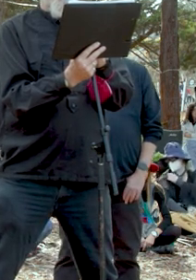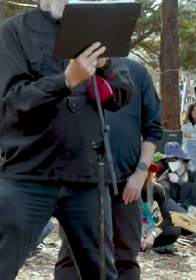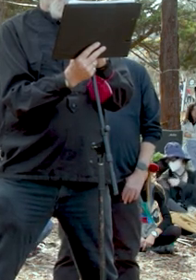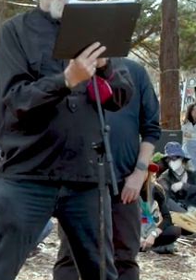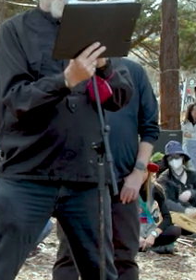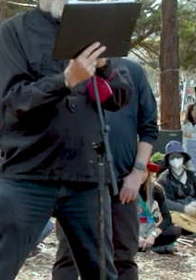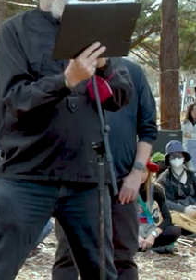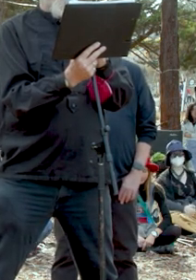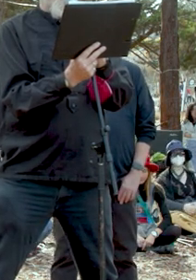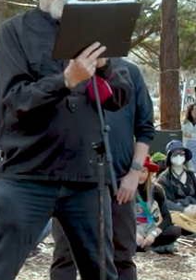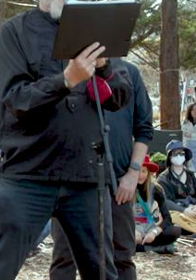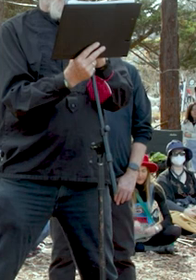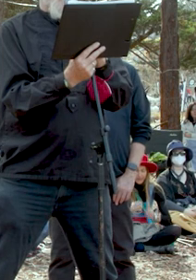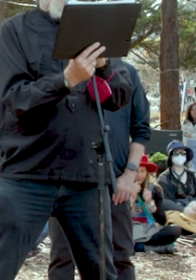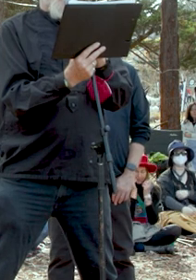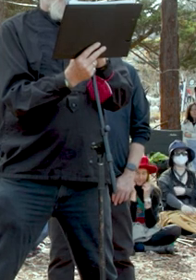Starrett Sr.